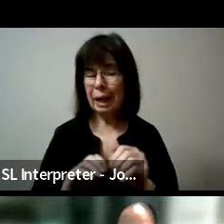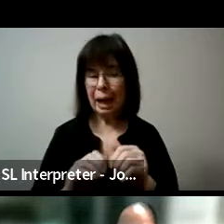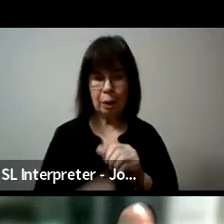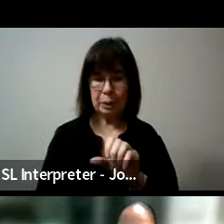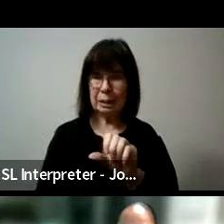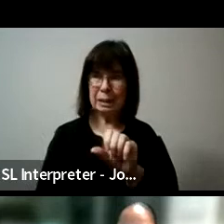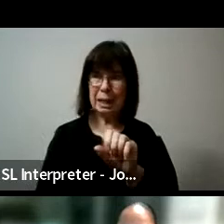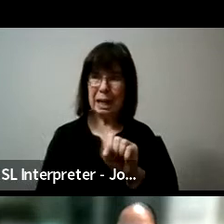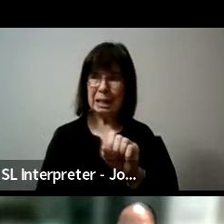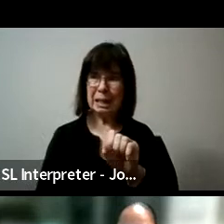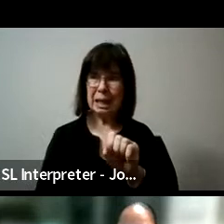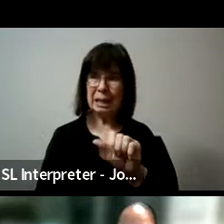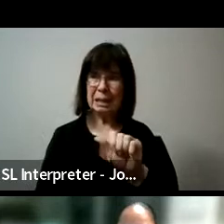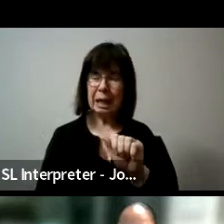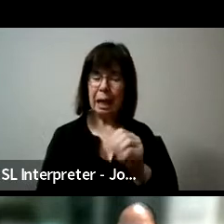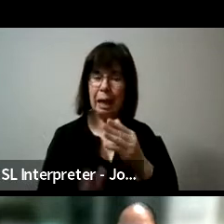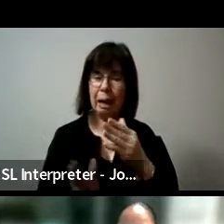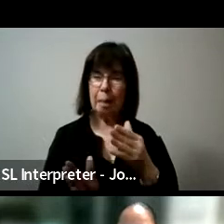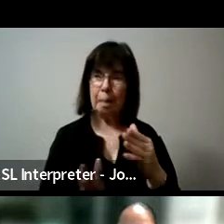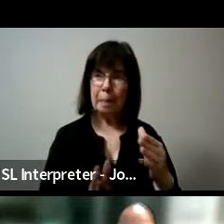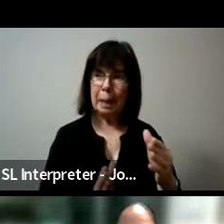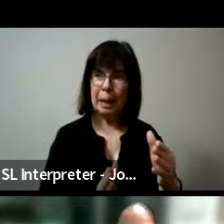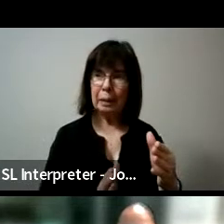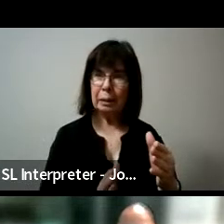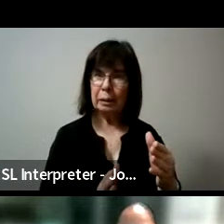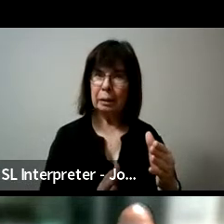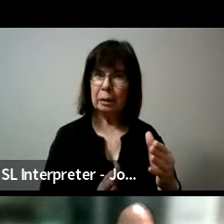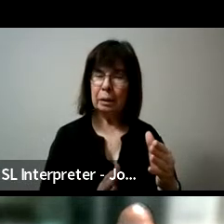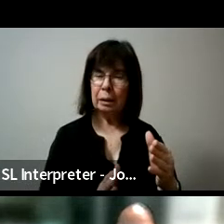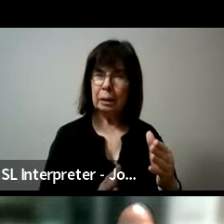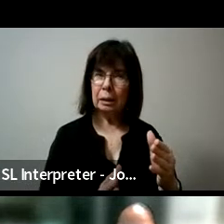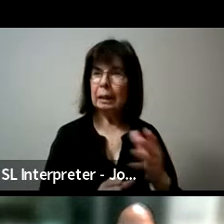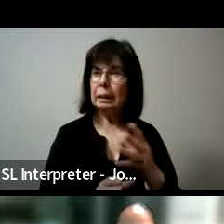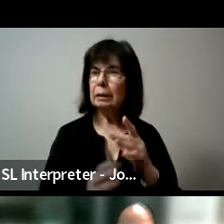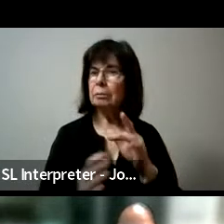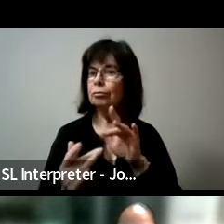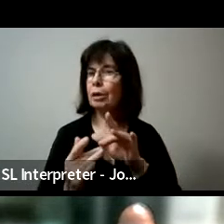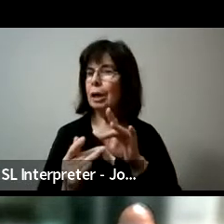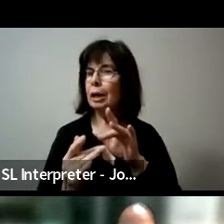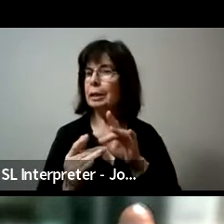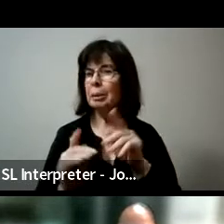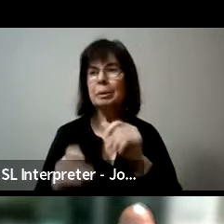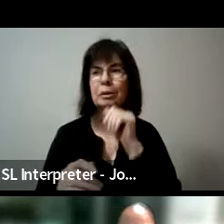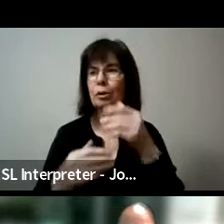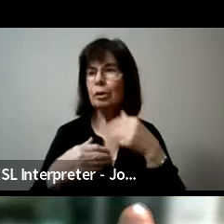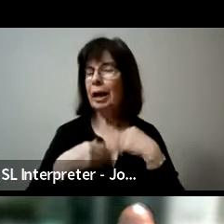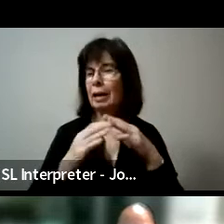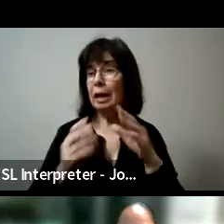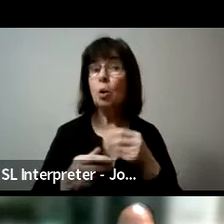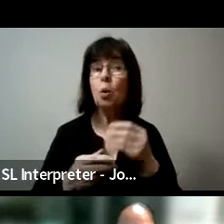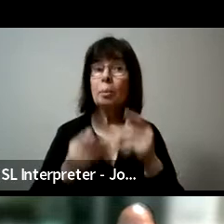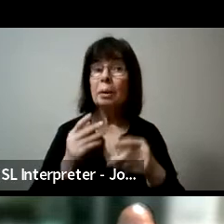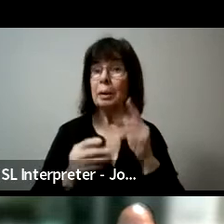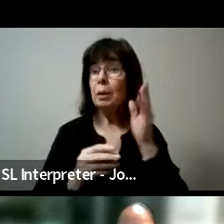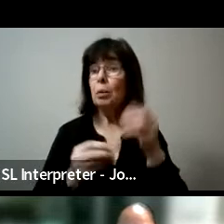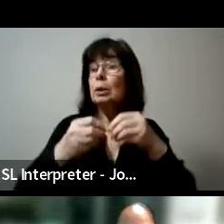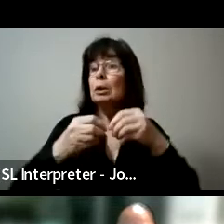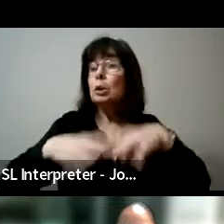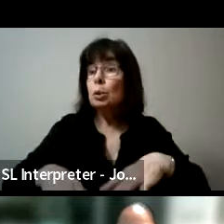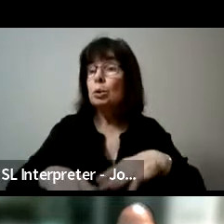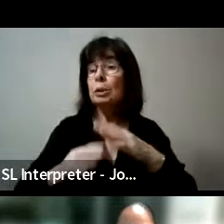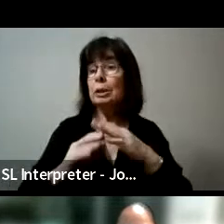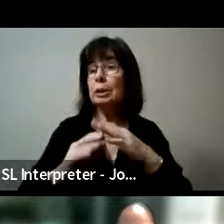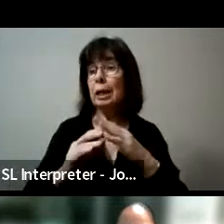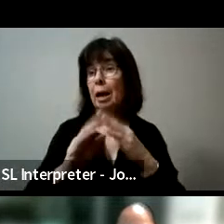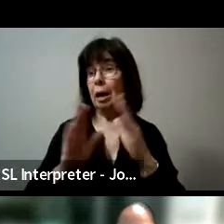planning to, given that there are people who are unhoused now and people who will possibly be losing housing, how is SSA